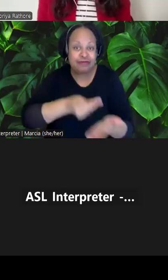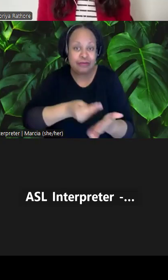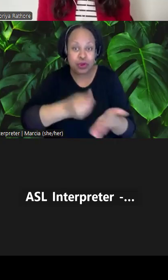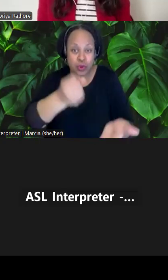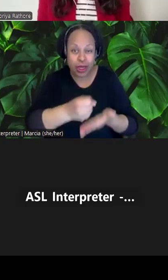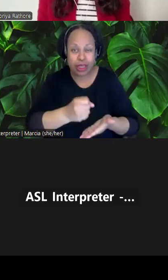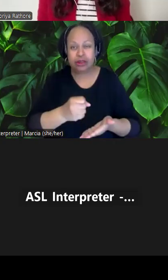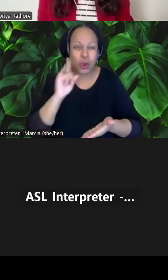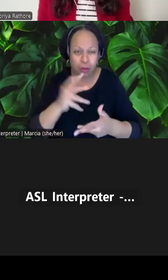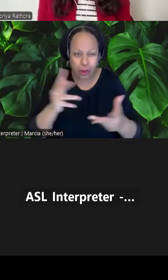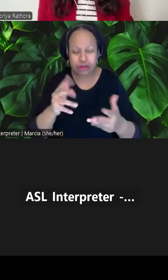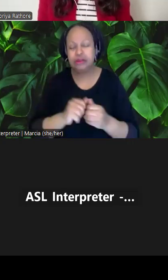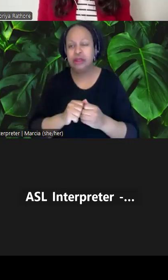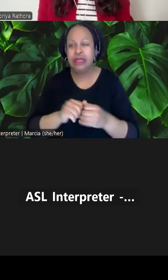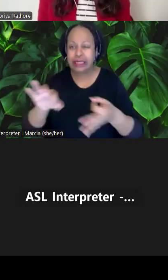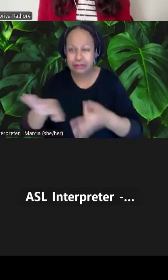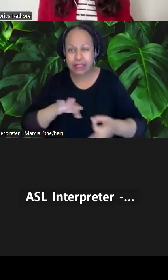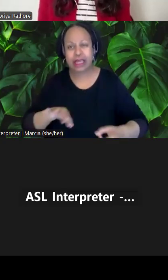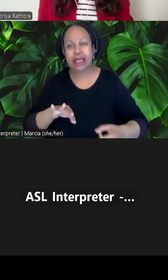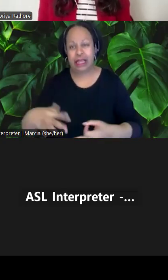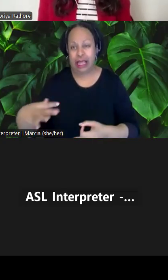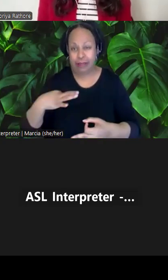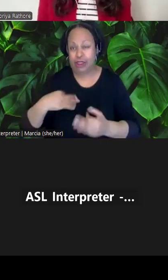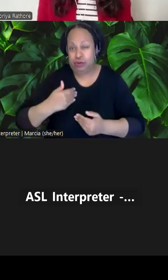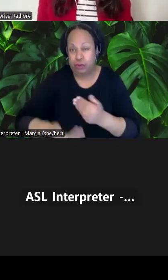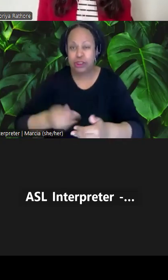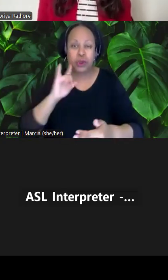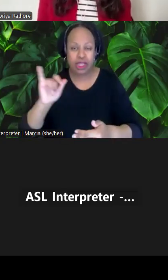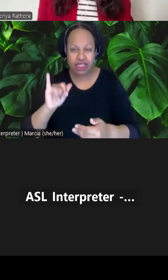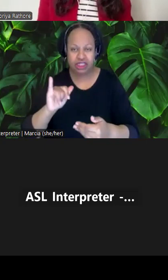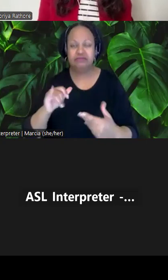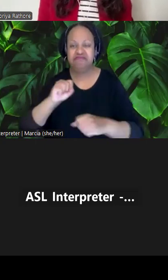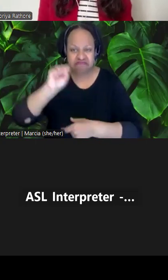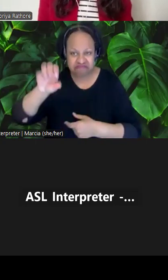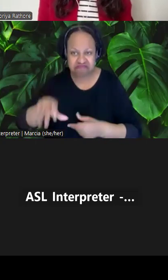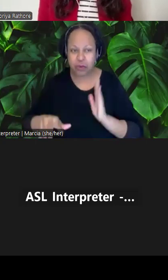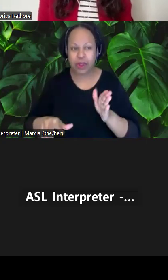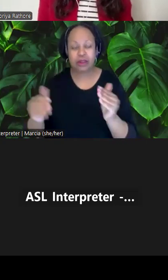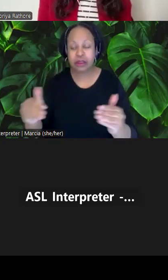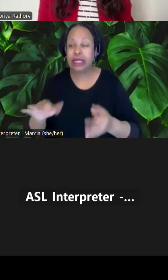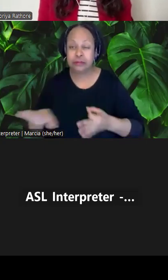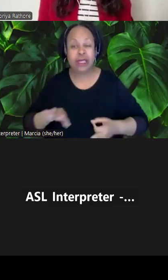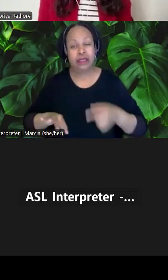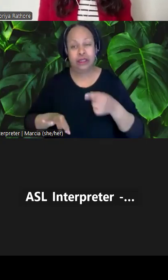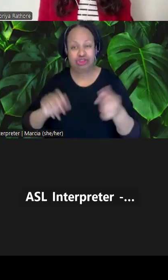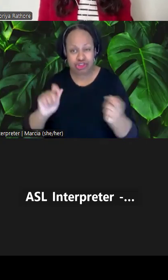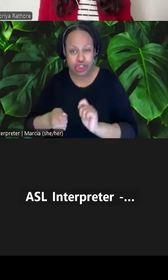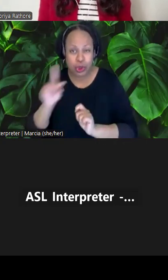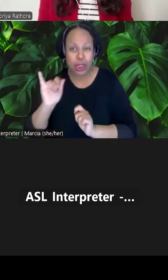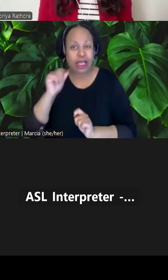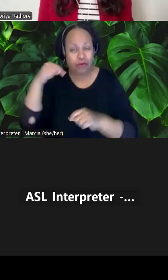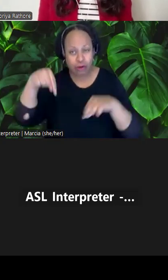giving you an overview of the application itself. I'm going to discuss the changes that we've made to this grant's